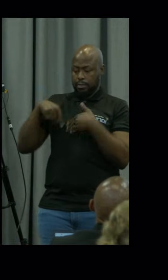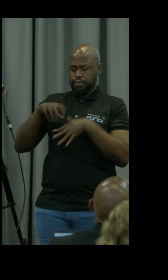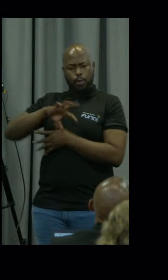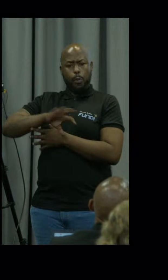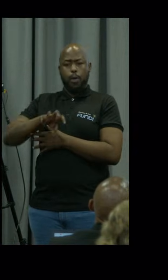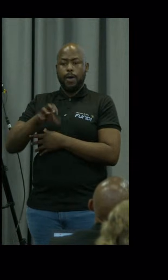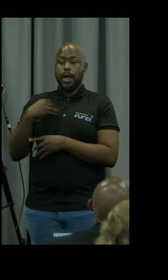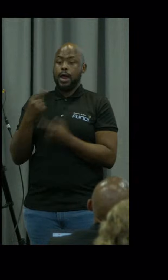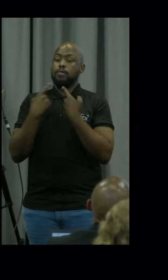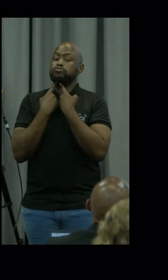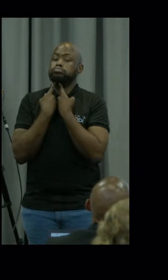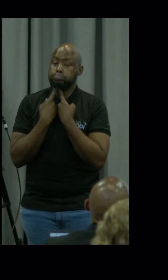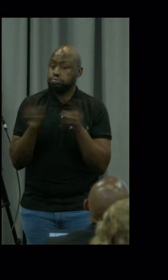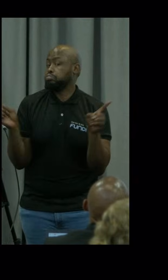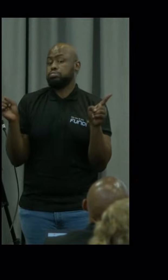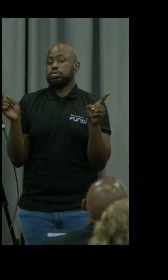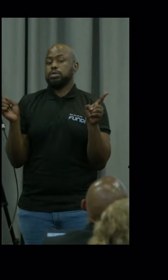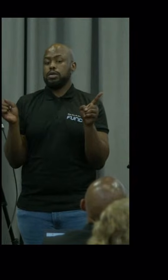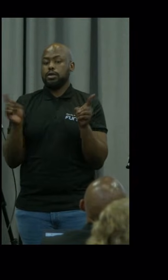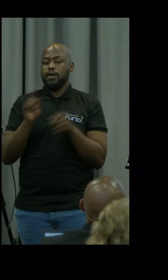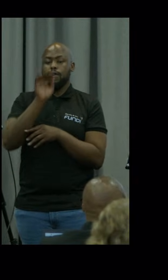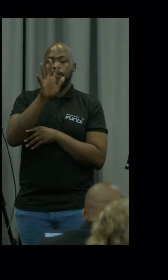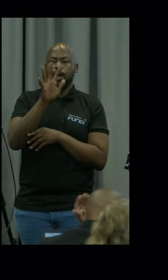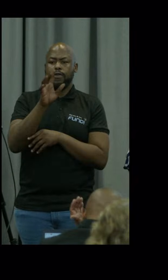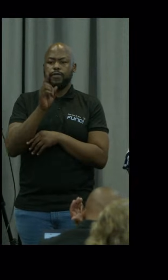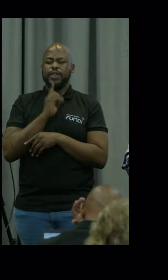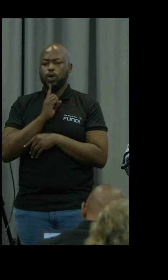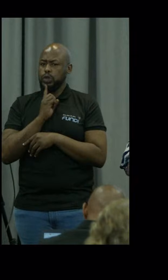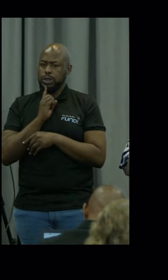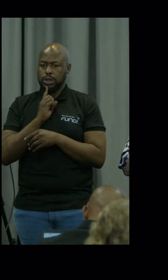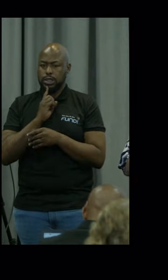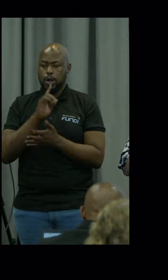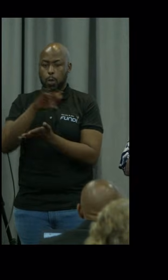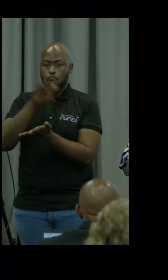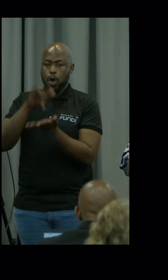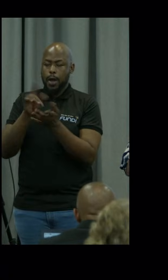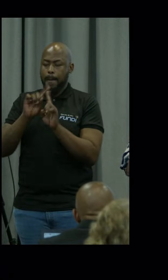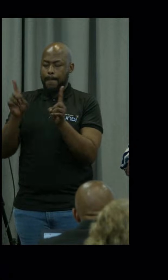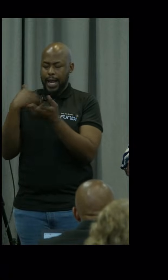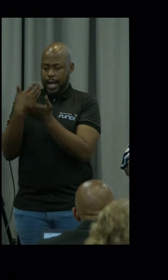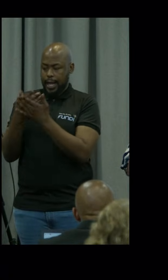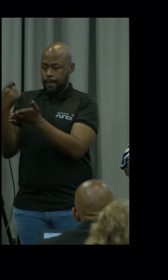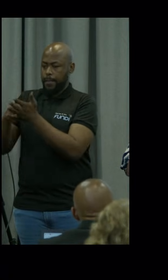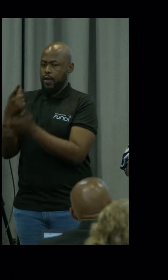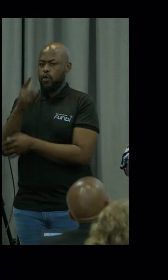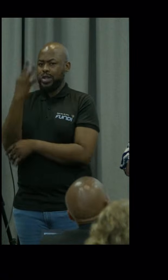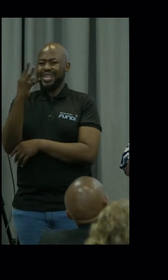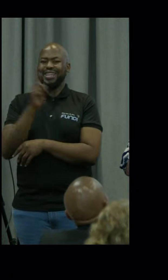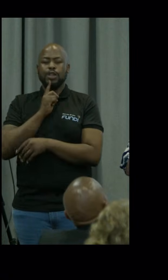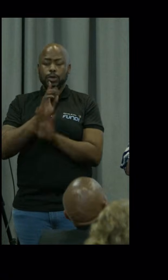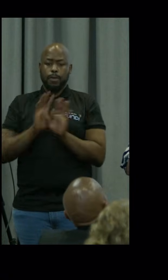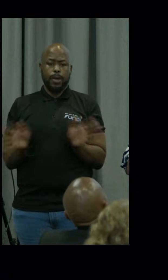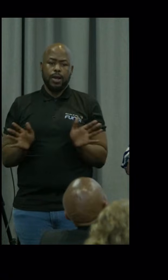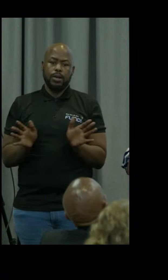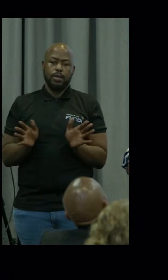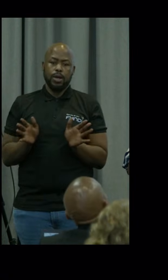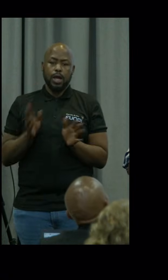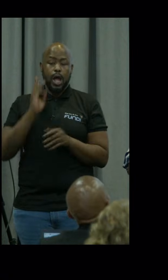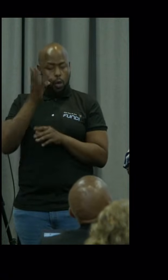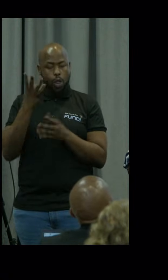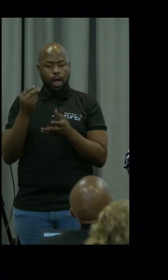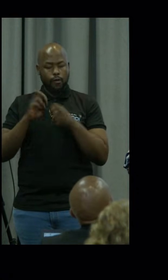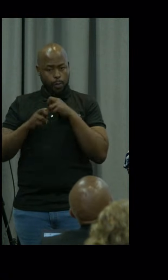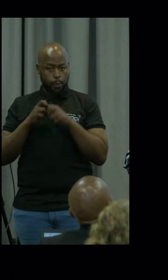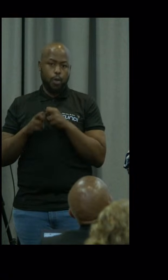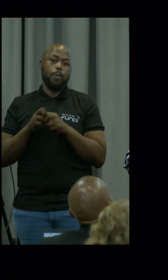I declare 5,000 posts, but I know I can only afford 3,000, I'm going to have problems